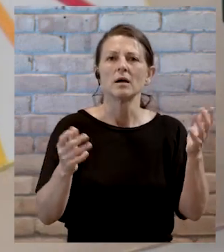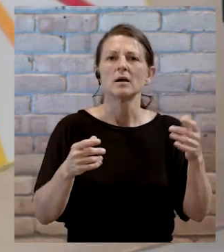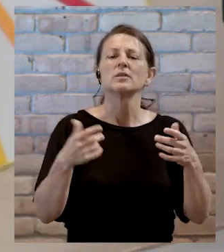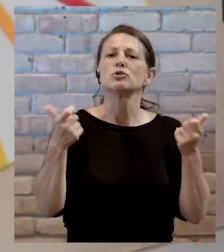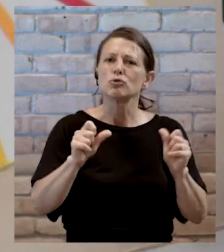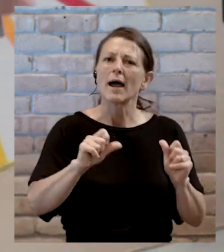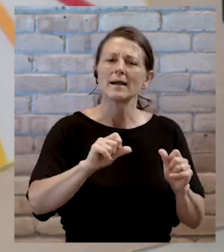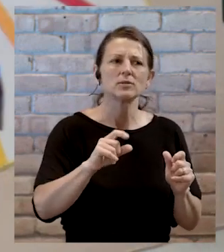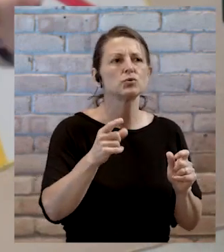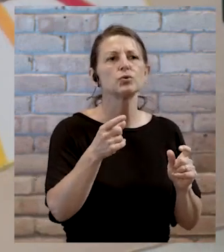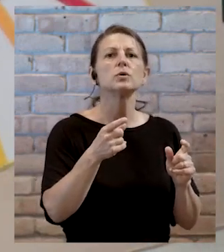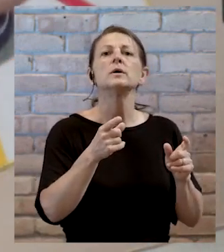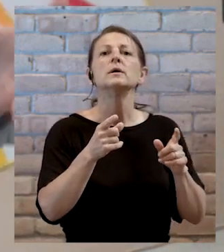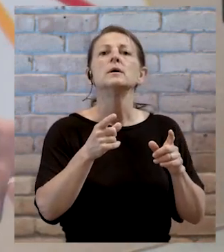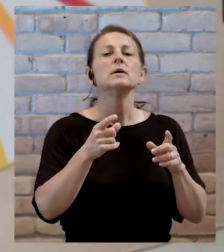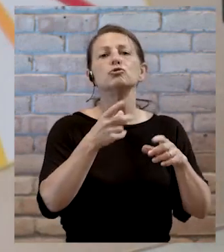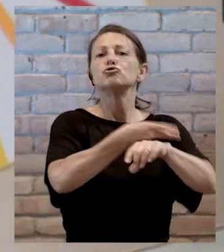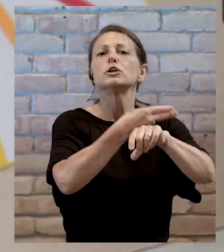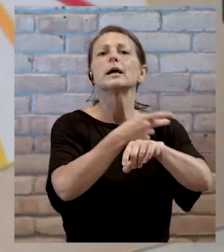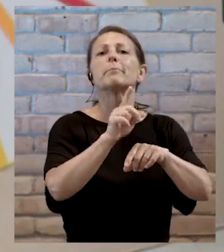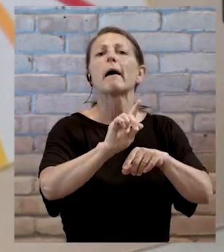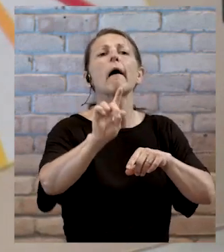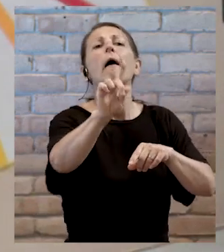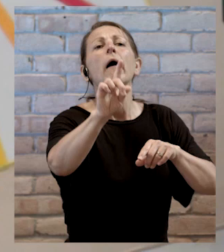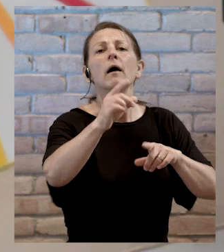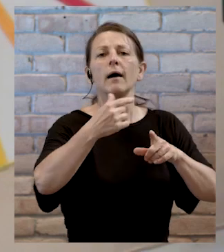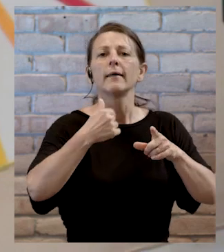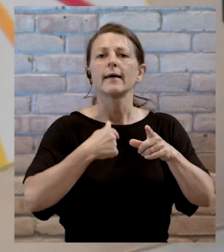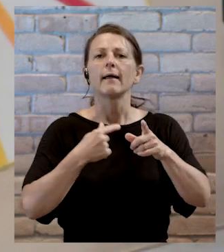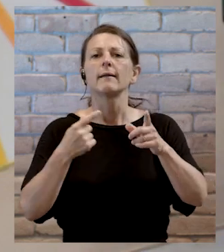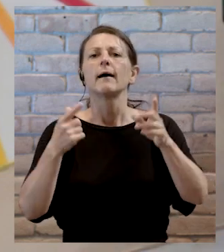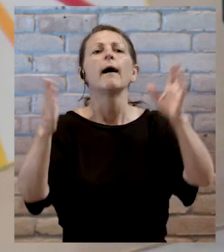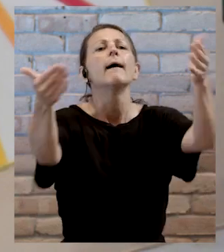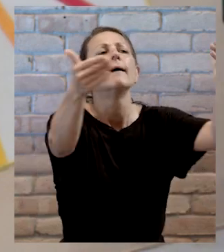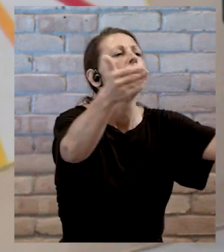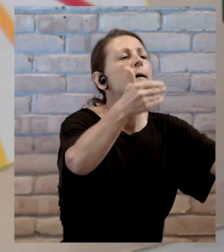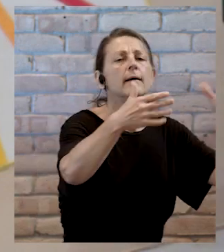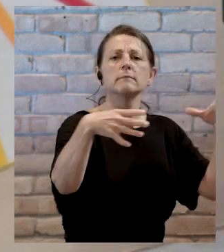take these sheep that are wandering and bring them back together.